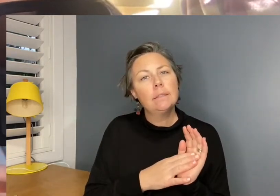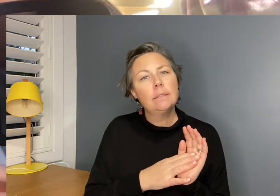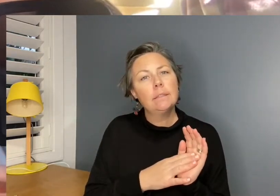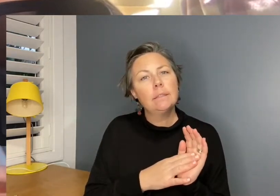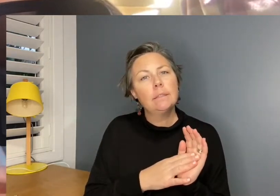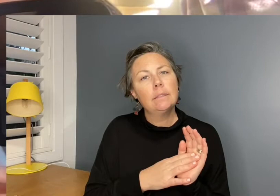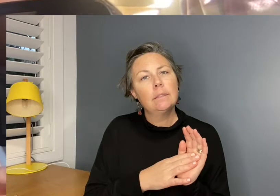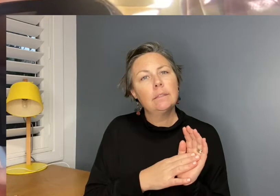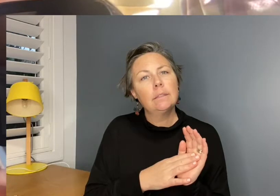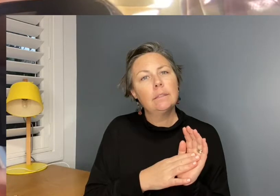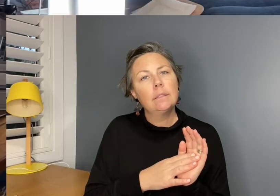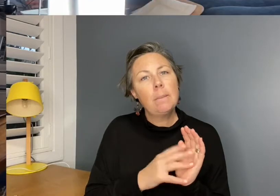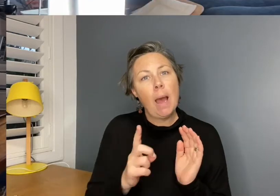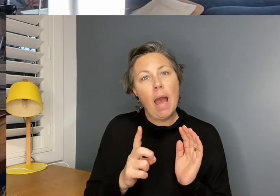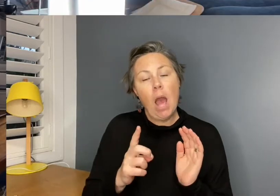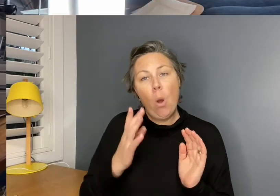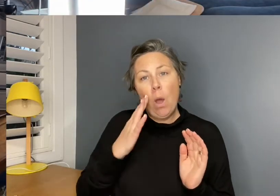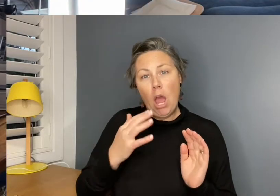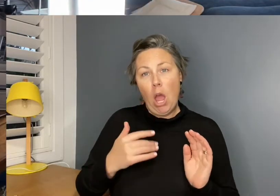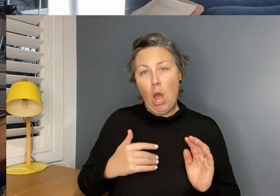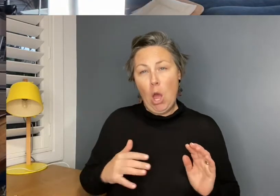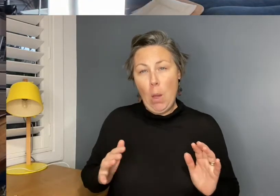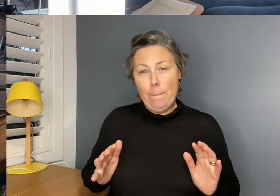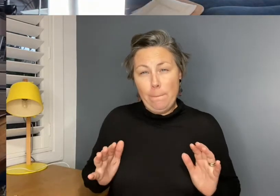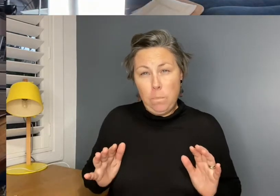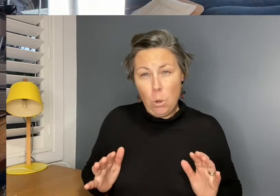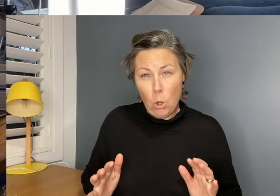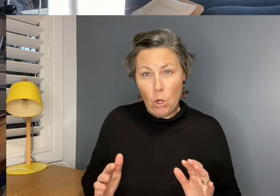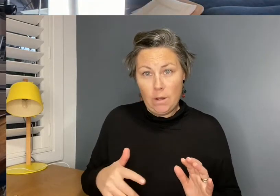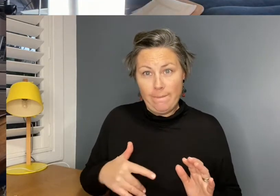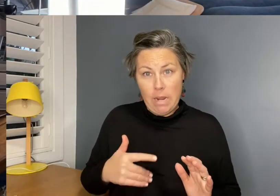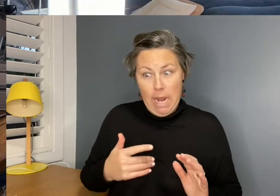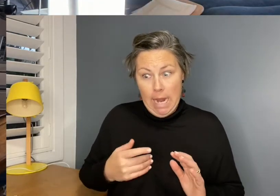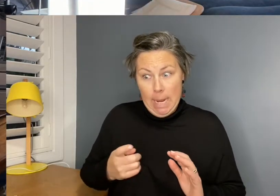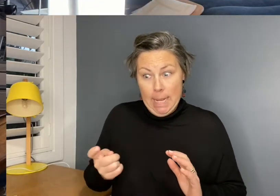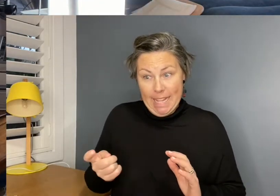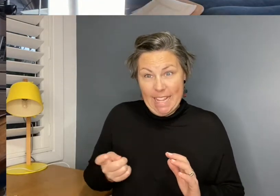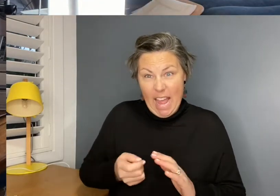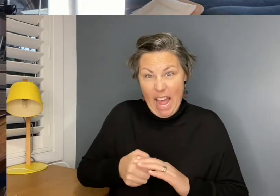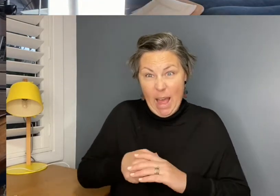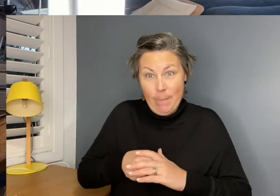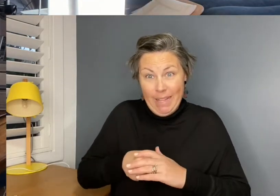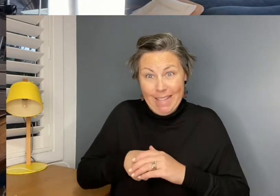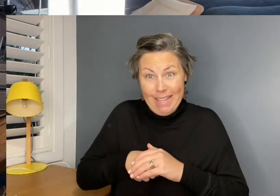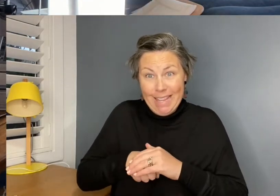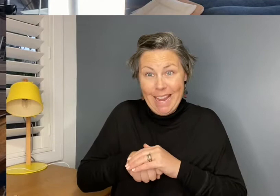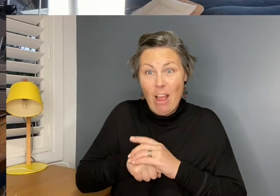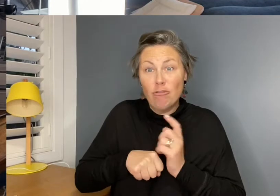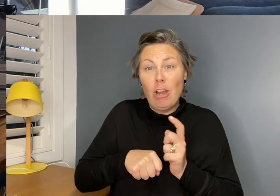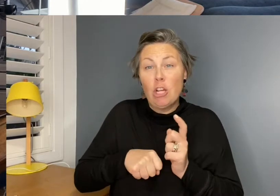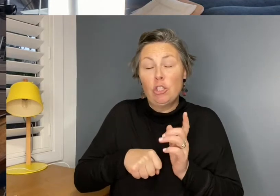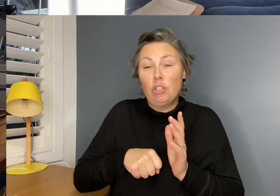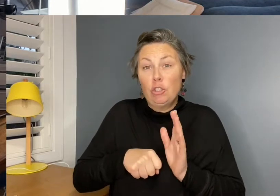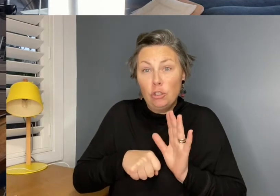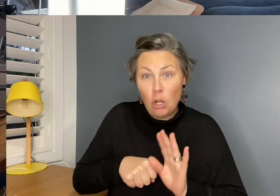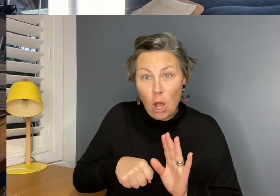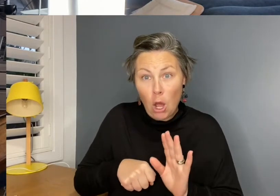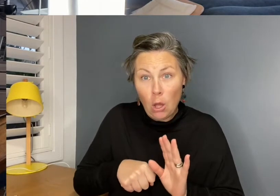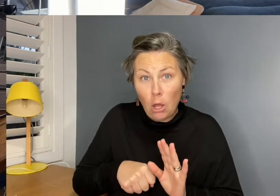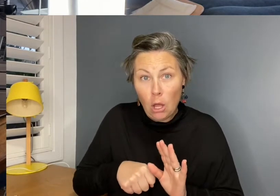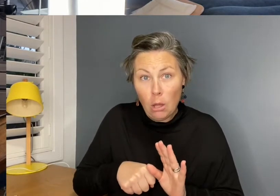to the pushing bearing down stage and I'd feel him coming out. And then as the contraction would stop,